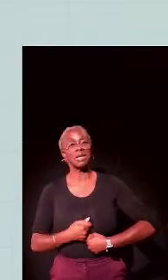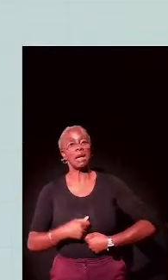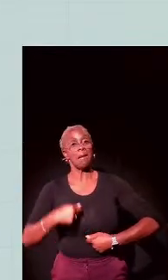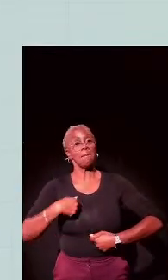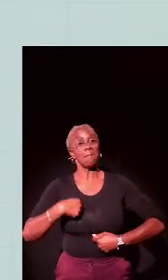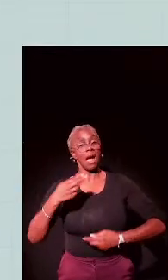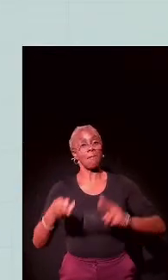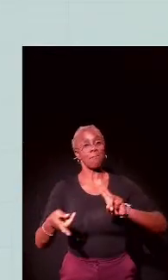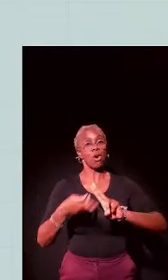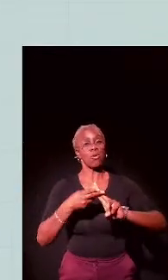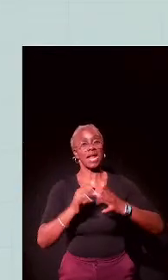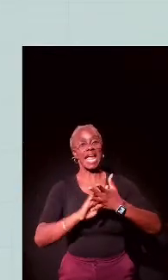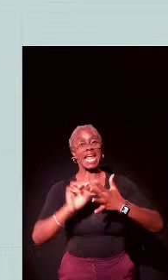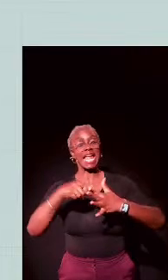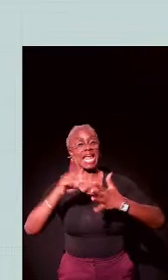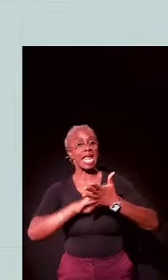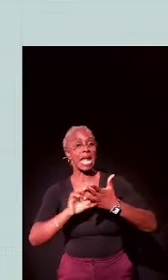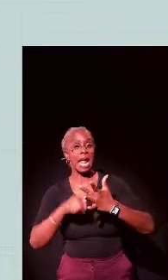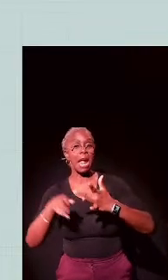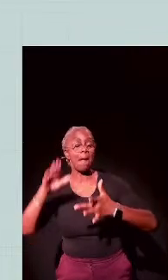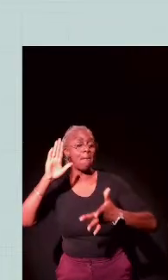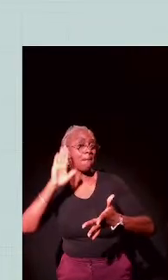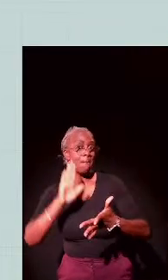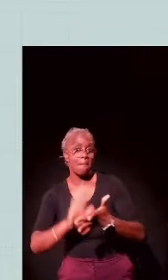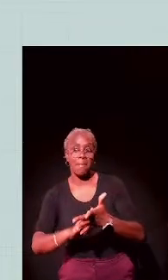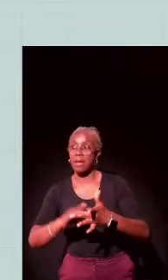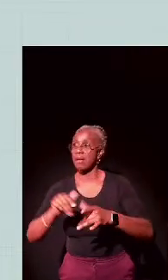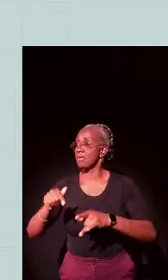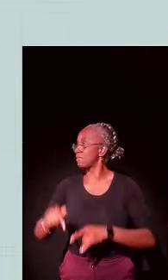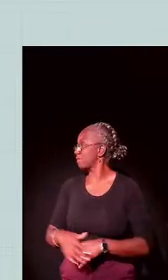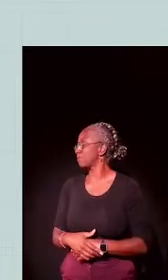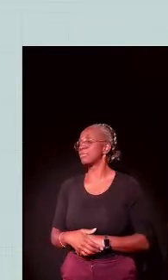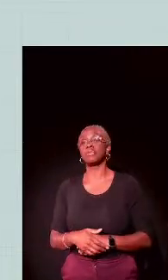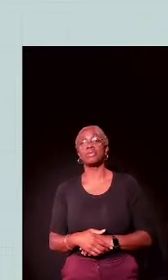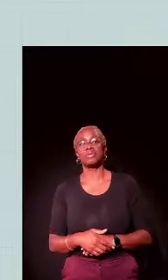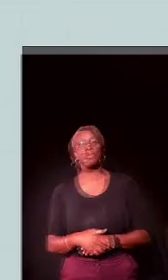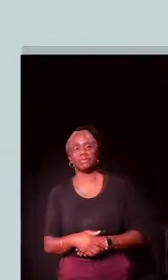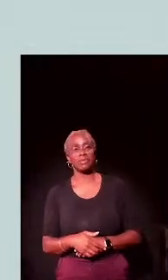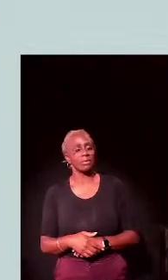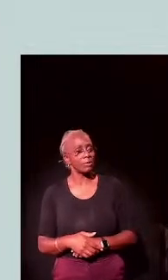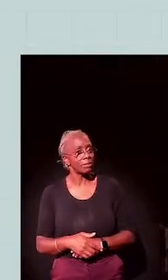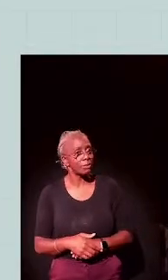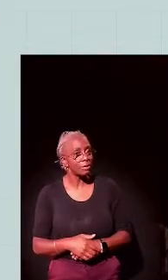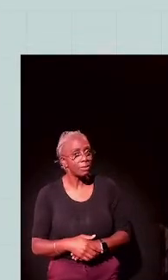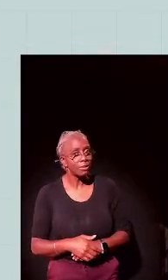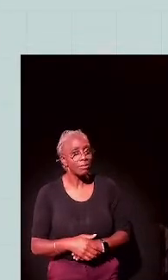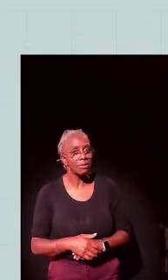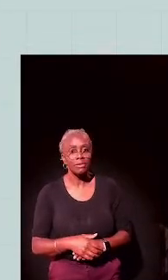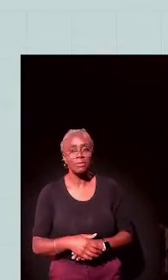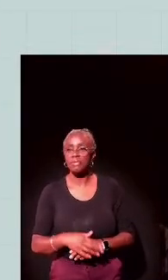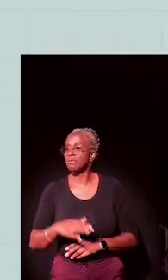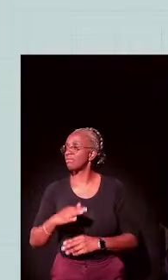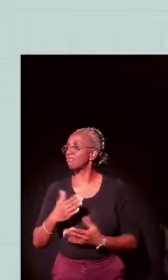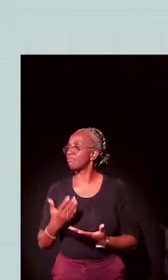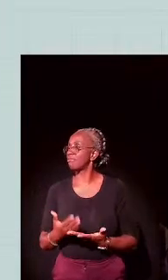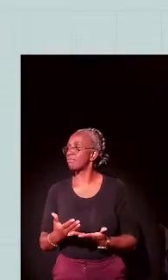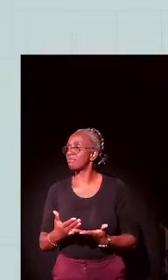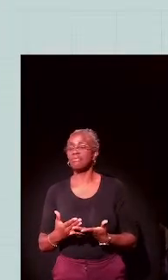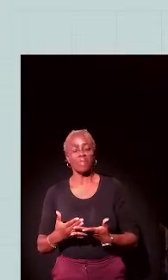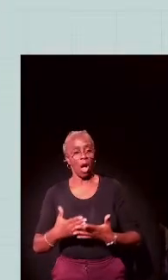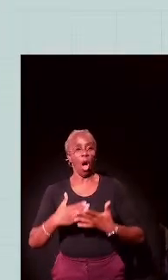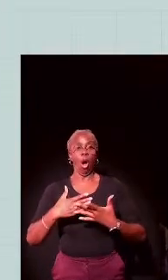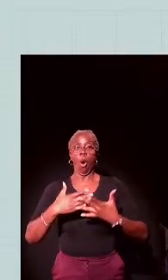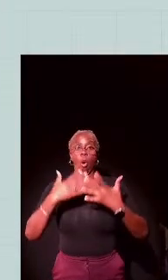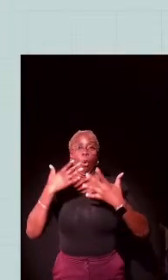him. I'm a 28-year-old male of Indian descent, and I'm wearing a white